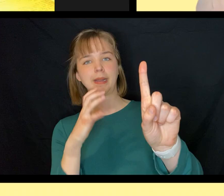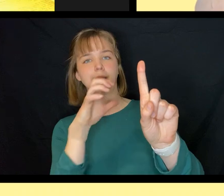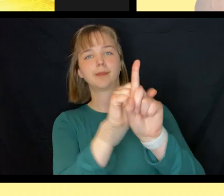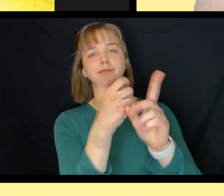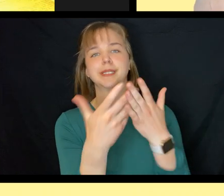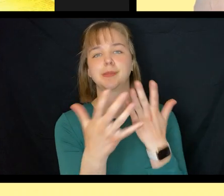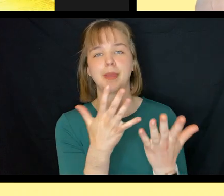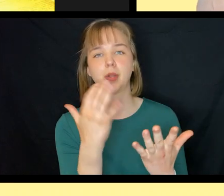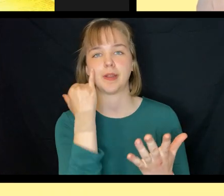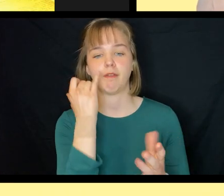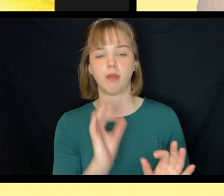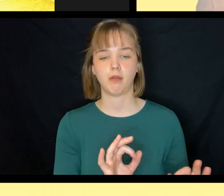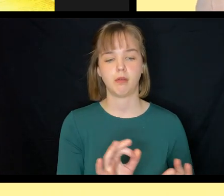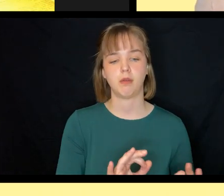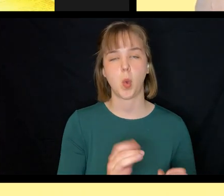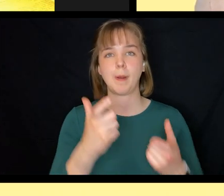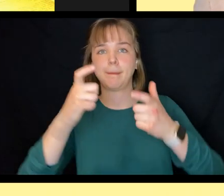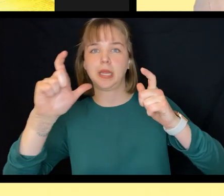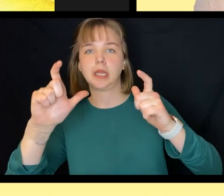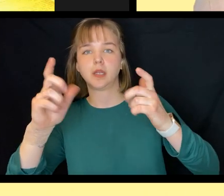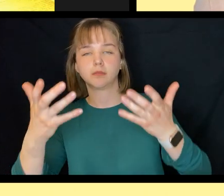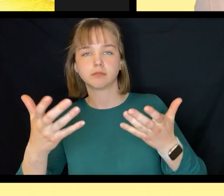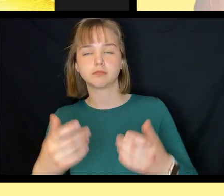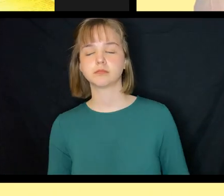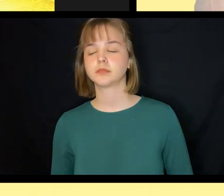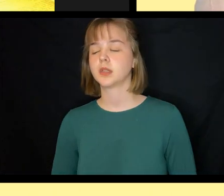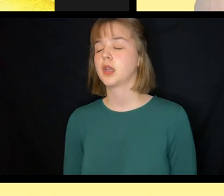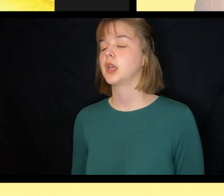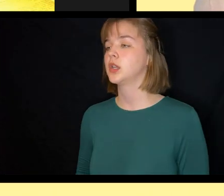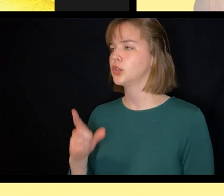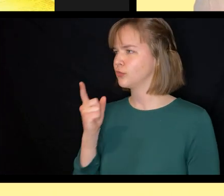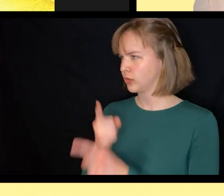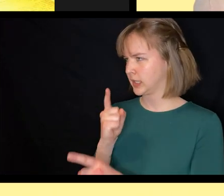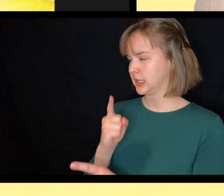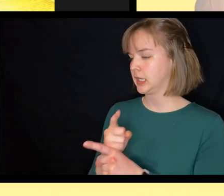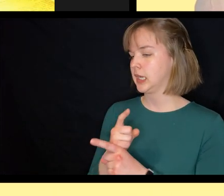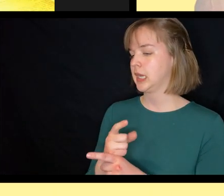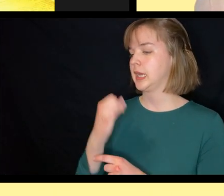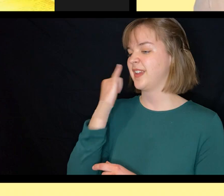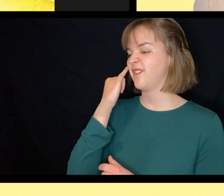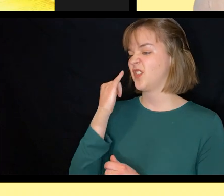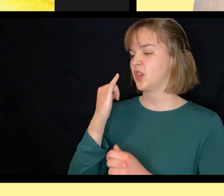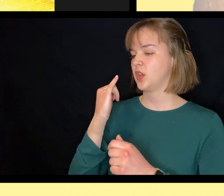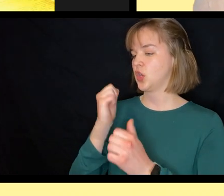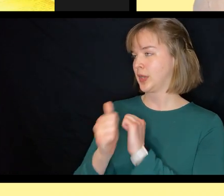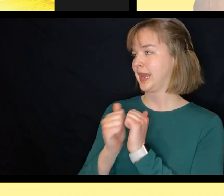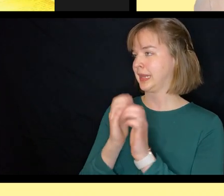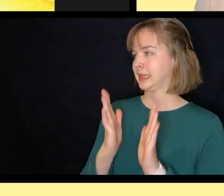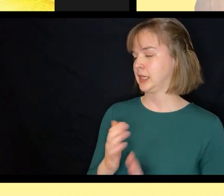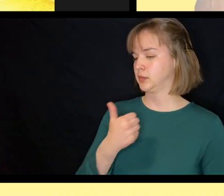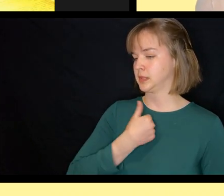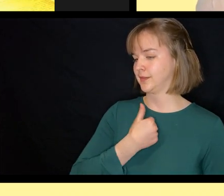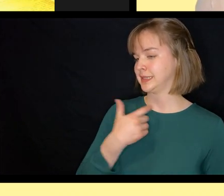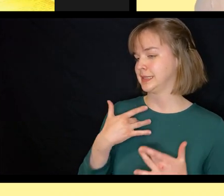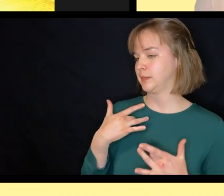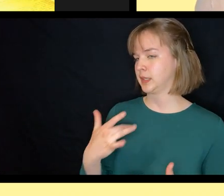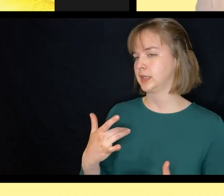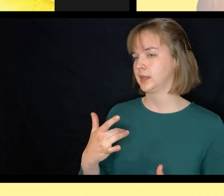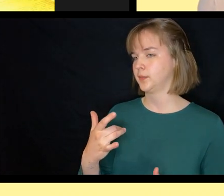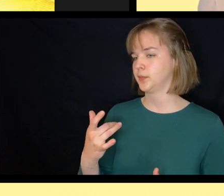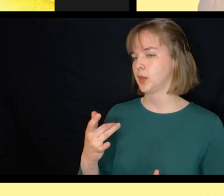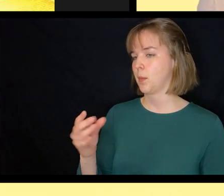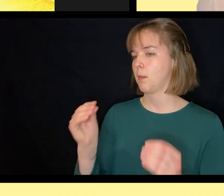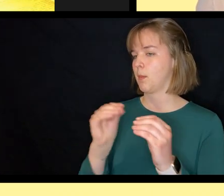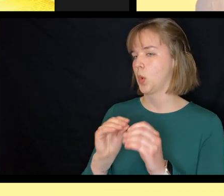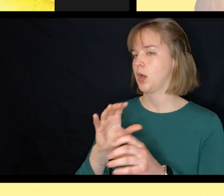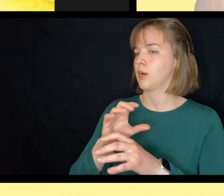yourself. Yeah, definitely. I think that's just the discipline that a lot of athletes have. Like when you're 13, you're like, yeah, I'm gonna go to